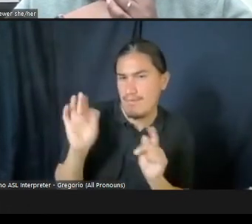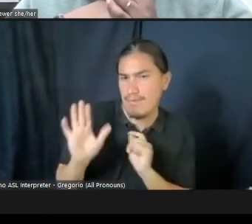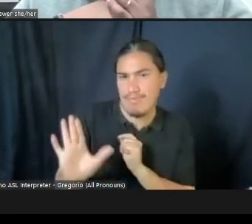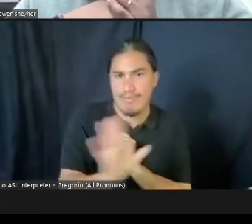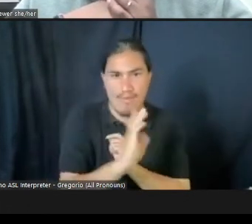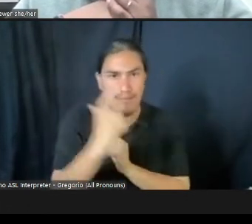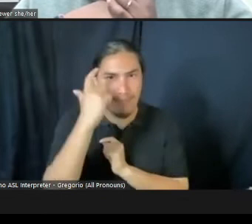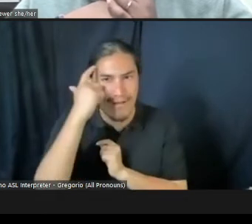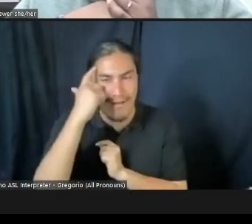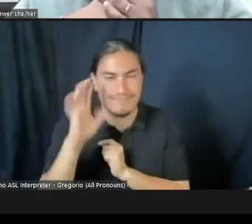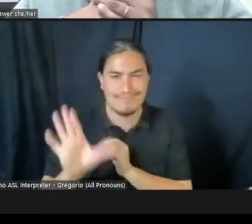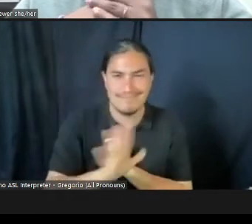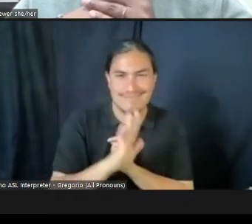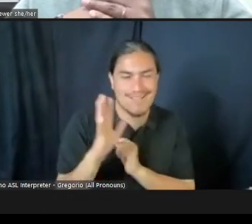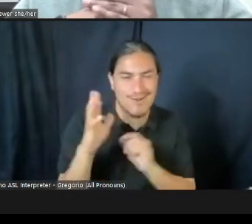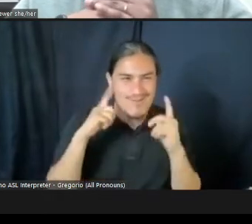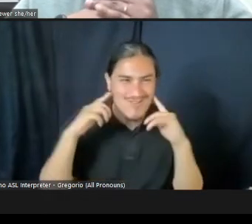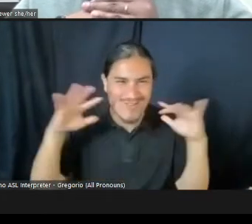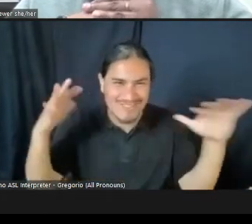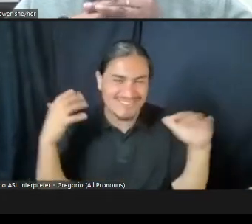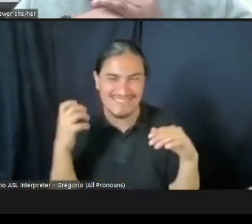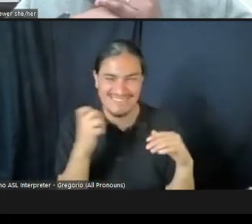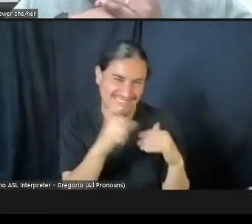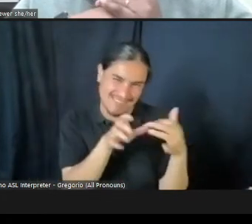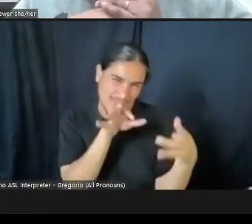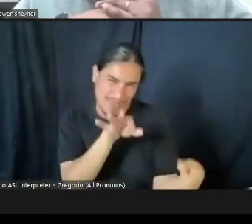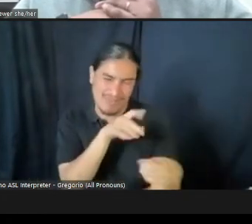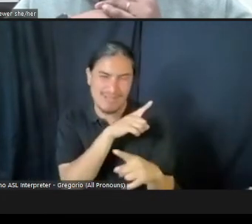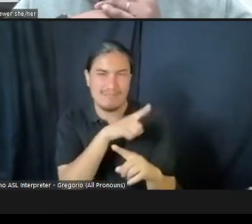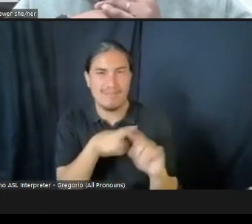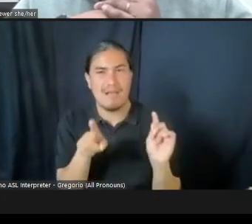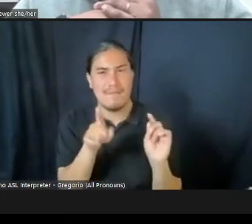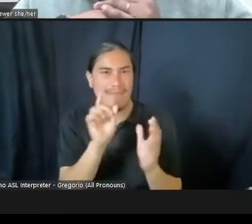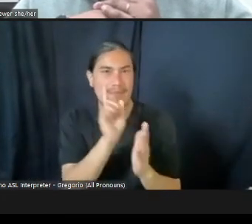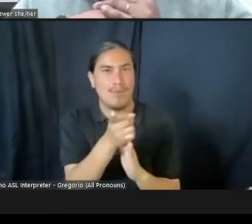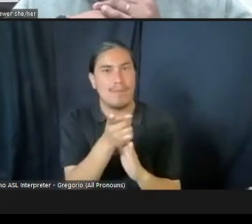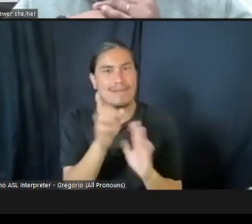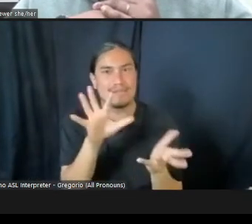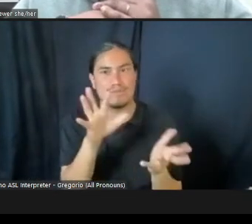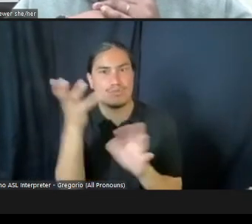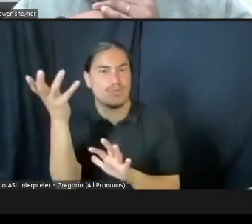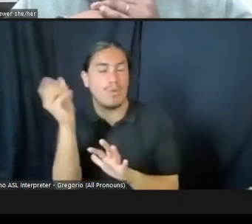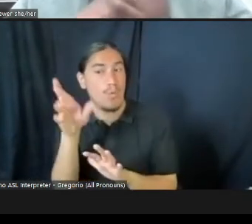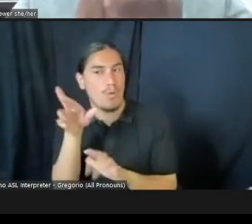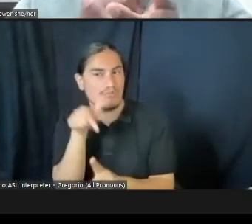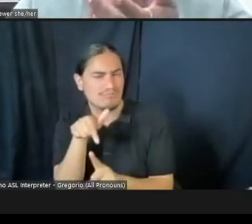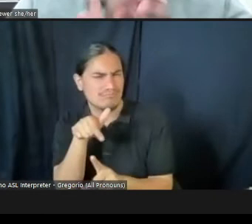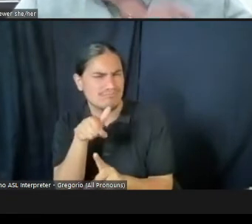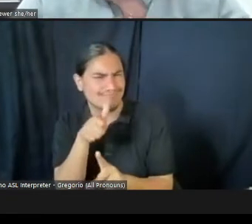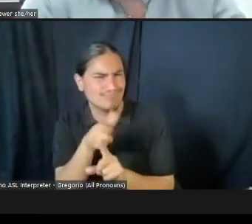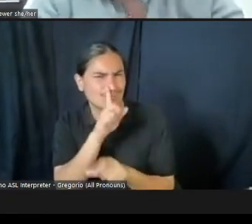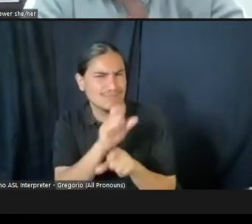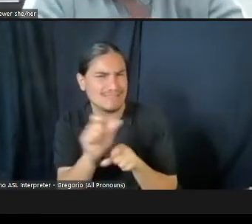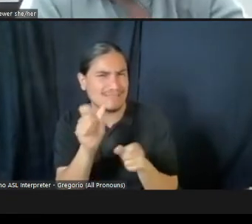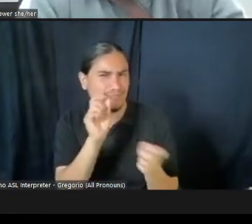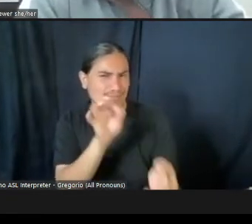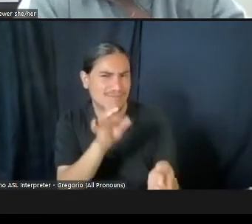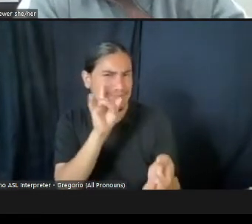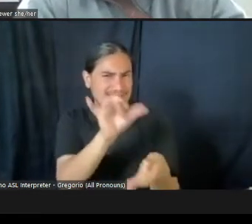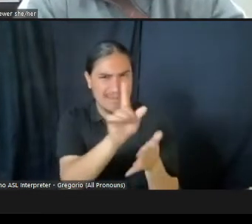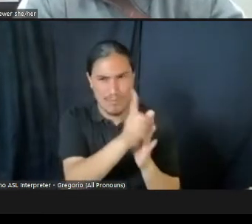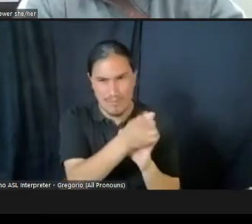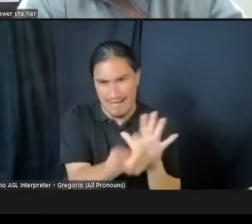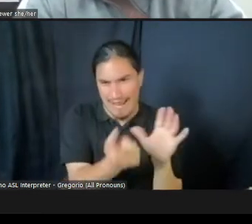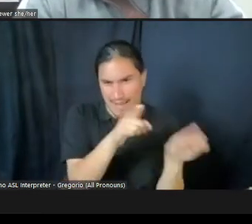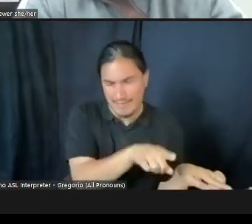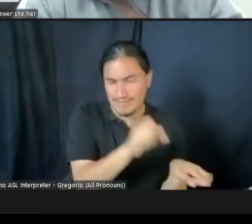noises. And no, it's not perfect. And oh, the moment is kind of ruined. Or was it perfect because that moment was there? So I was